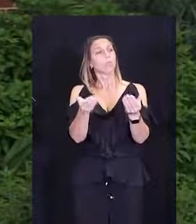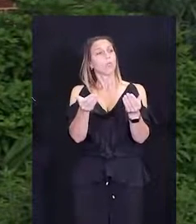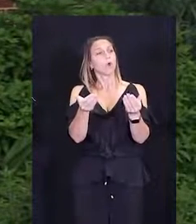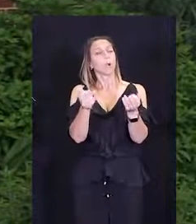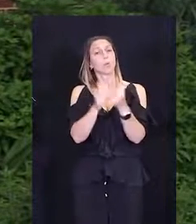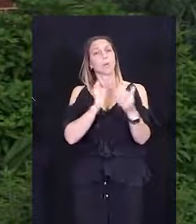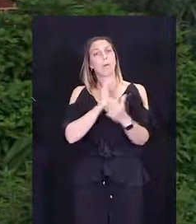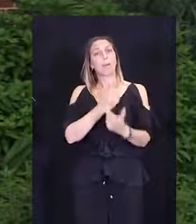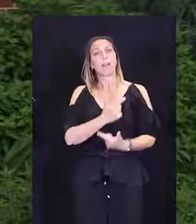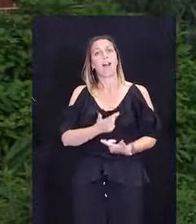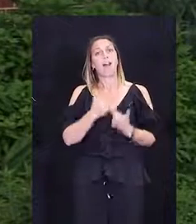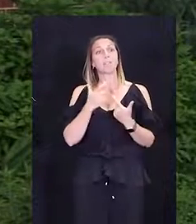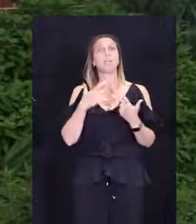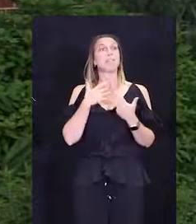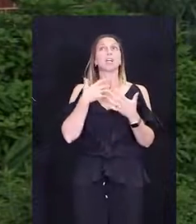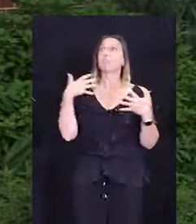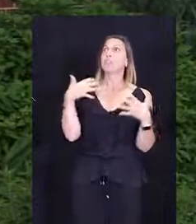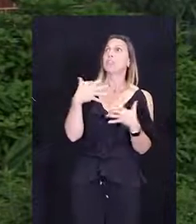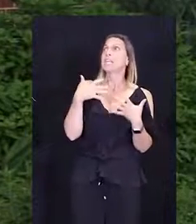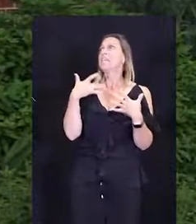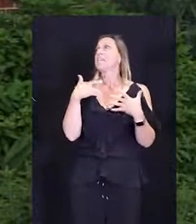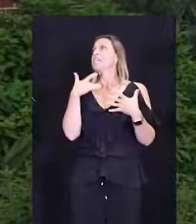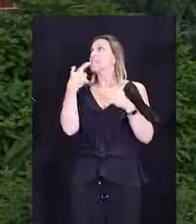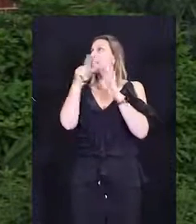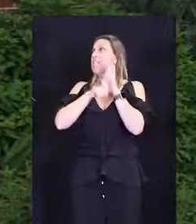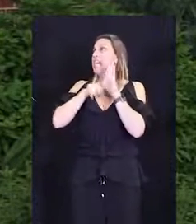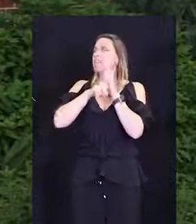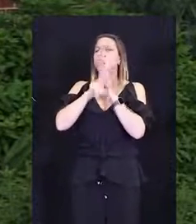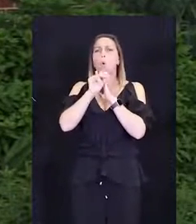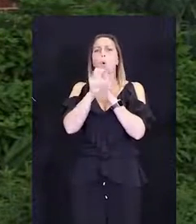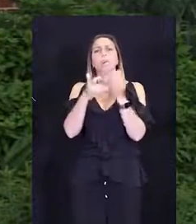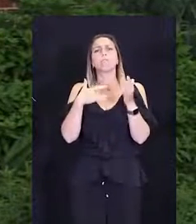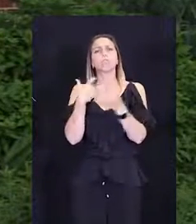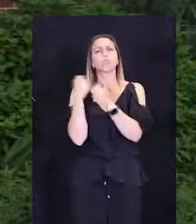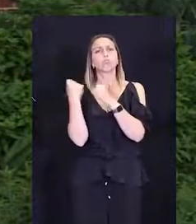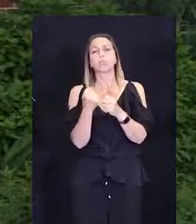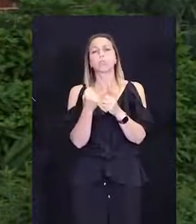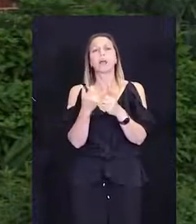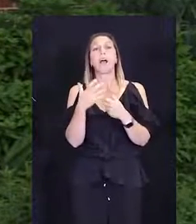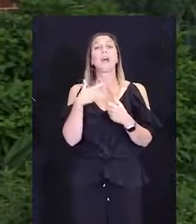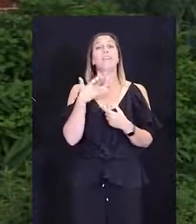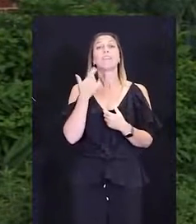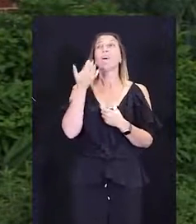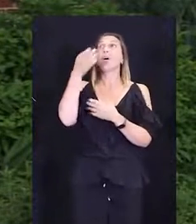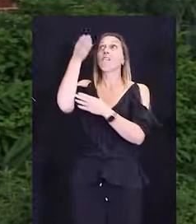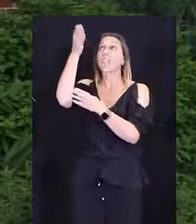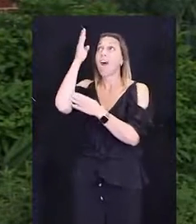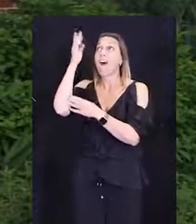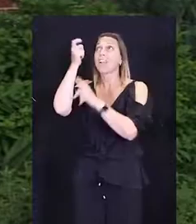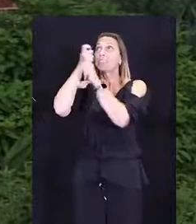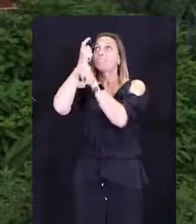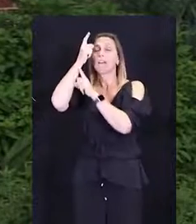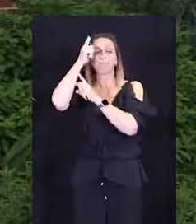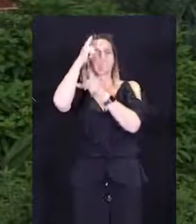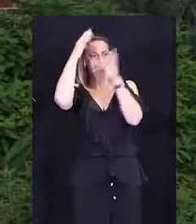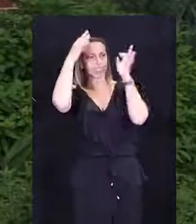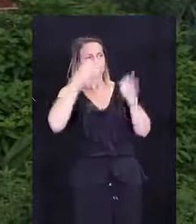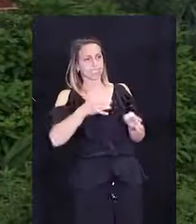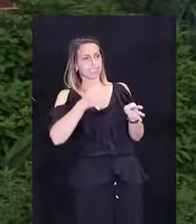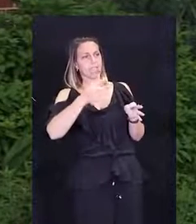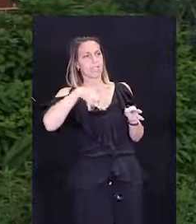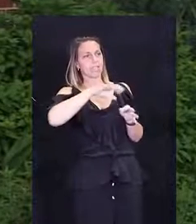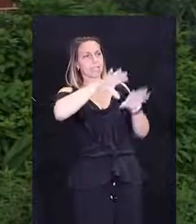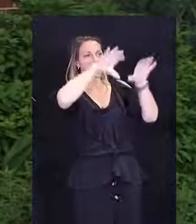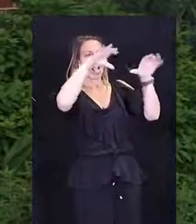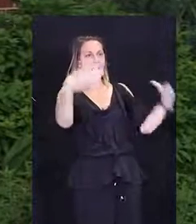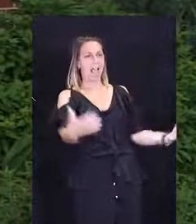friends, and move forward, not with intimidation, but with inspiration. I firmly believe that God has marked our class